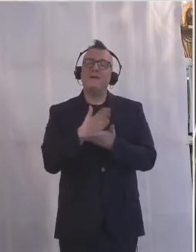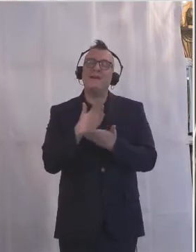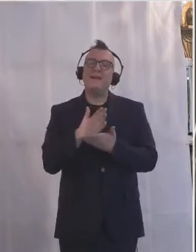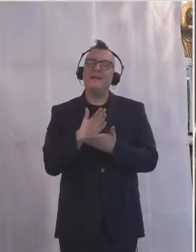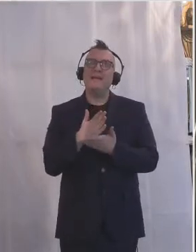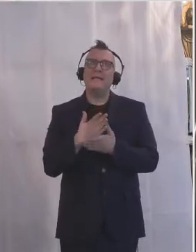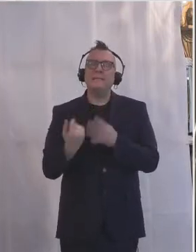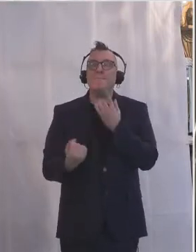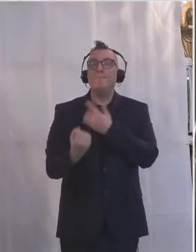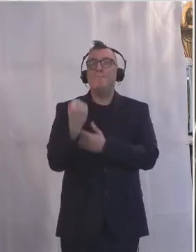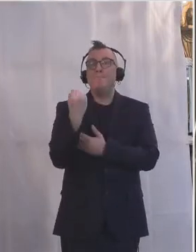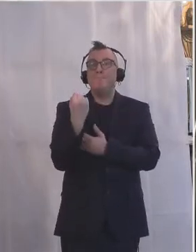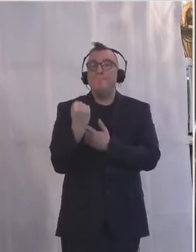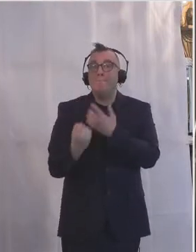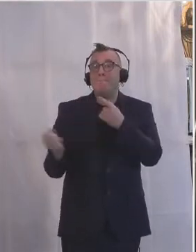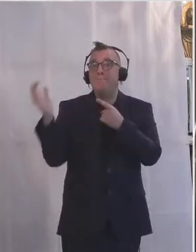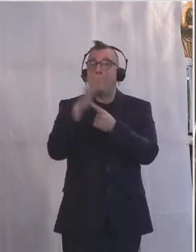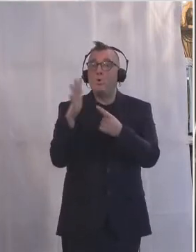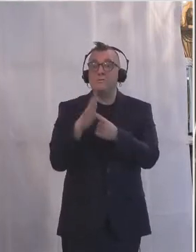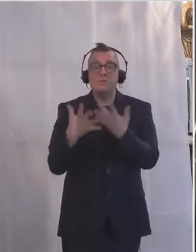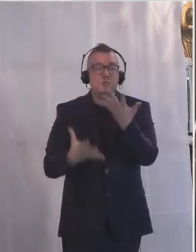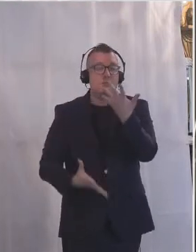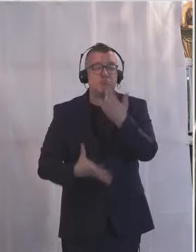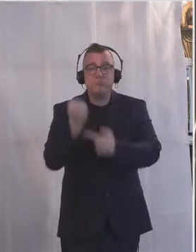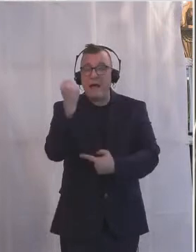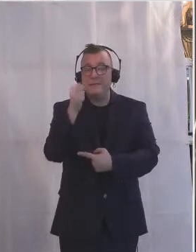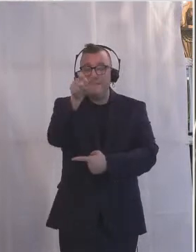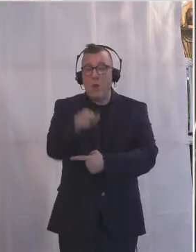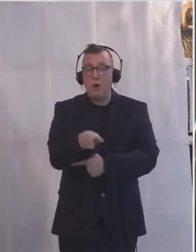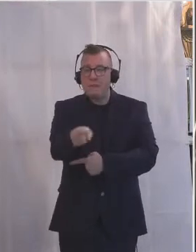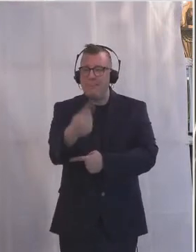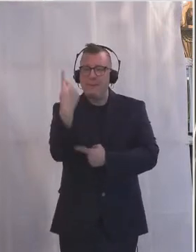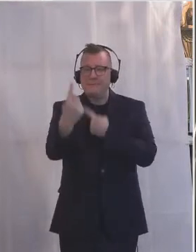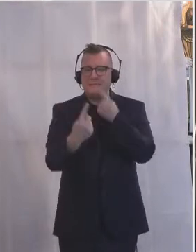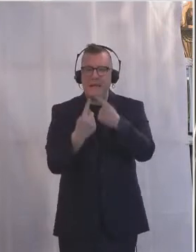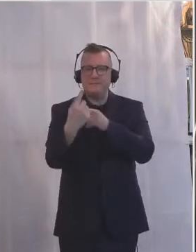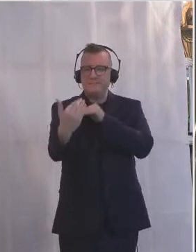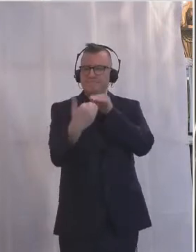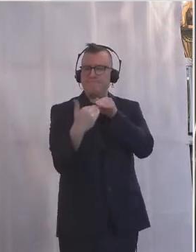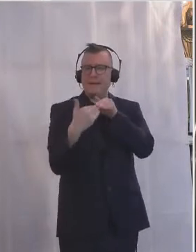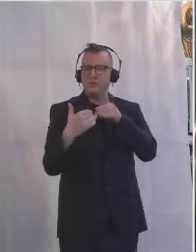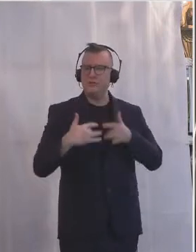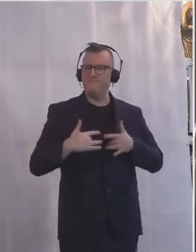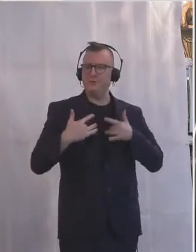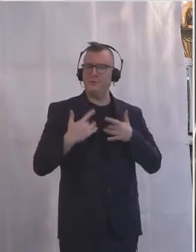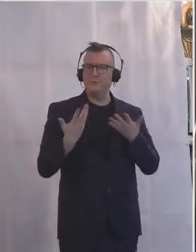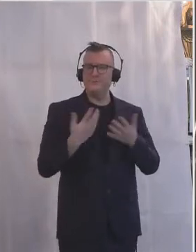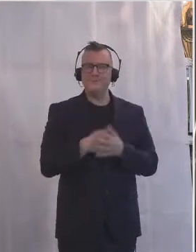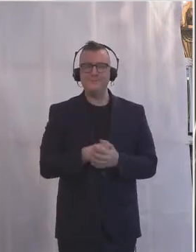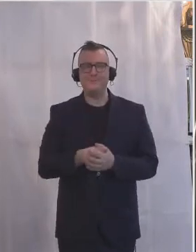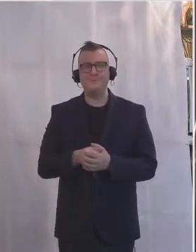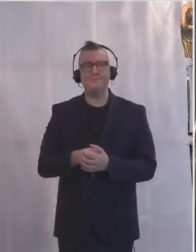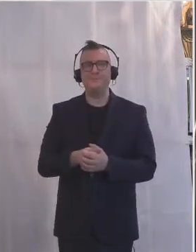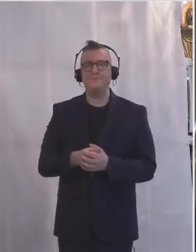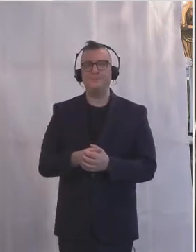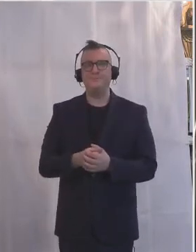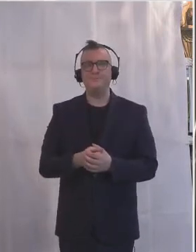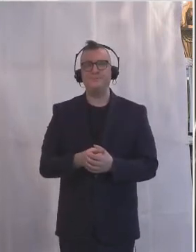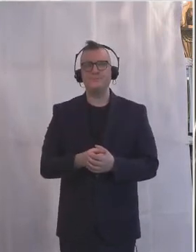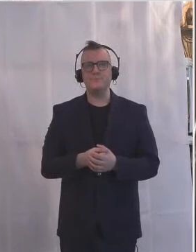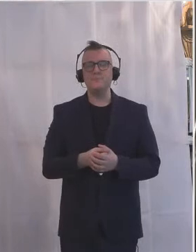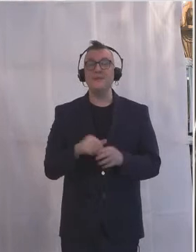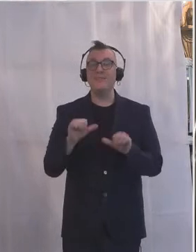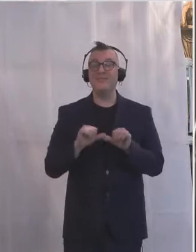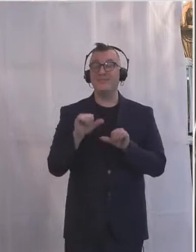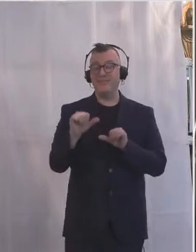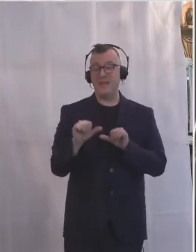important as well, because they get you and they get what you're both trying to achieve. And then it's selling